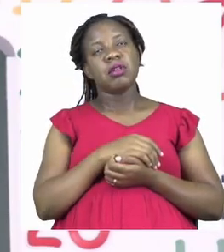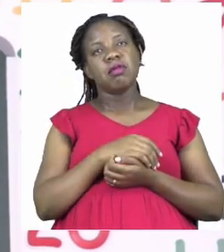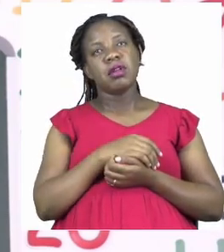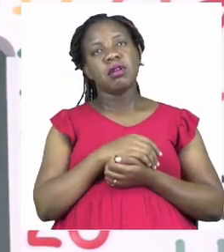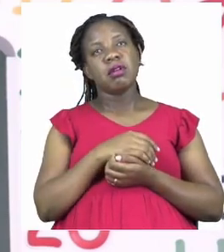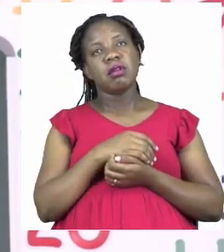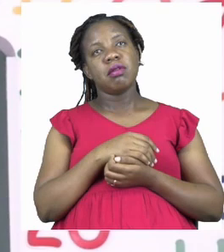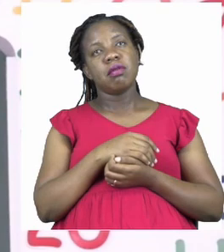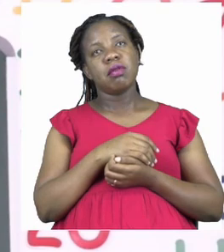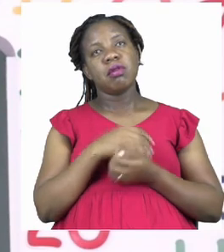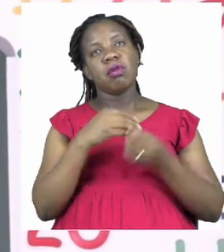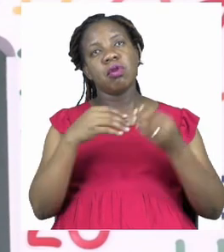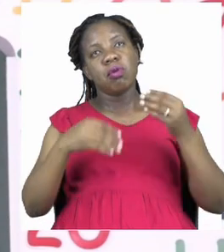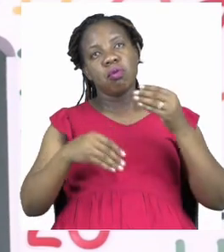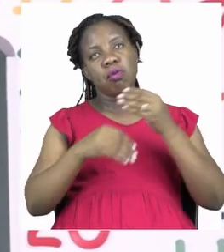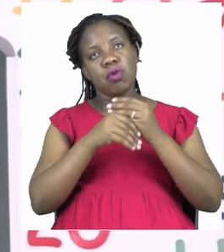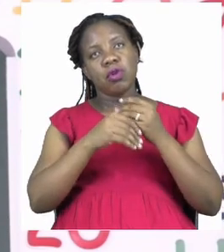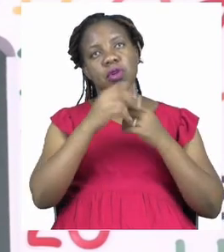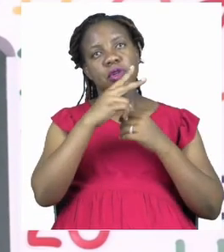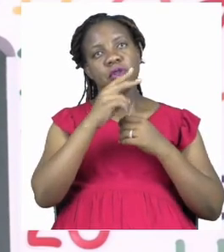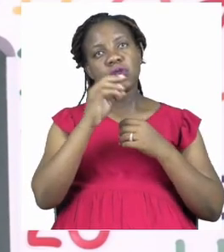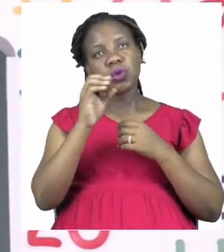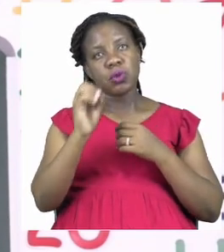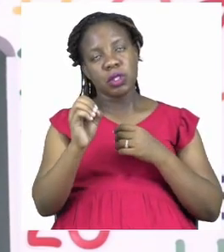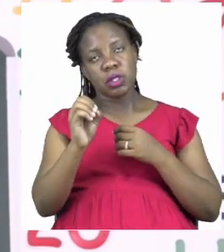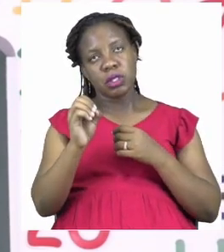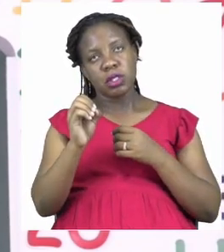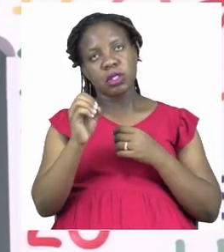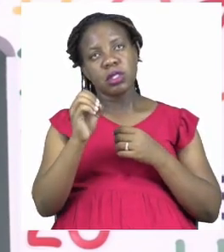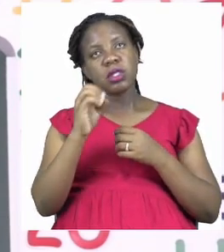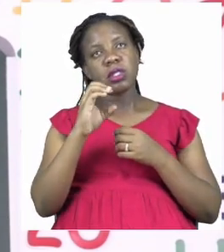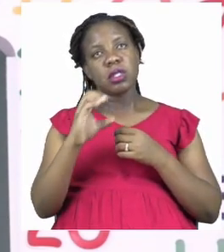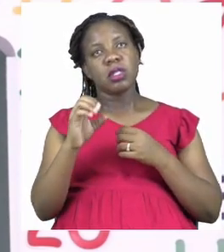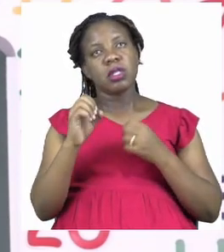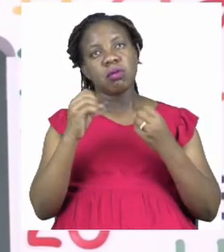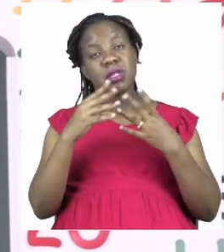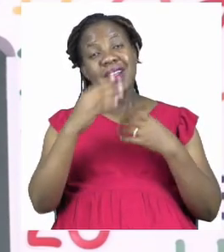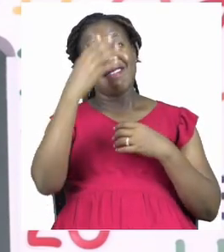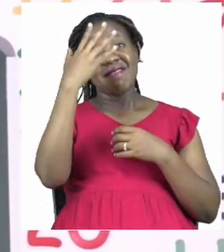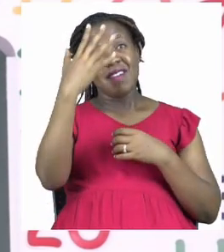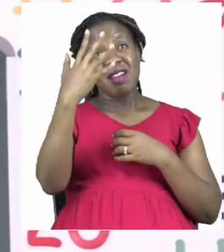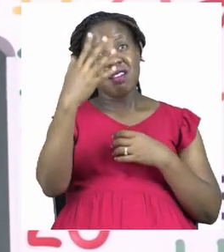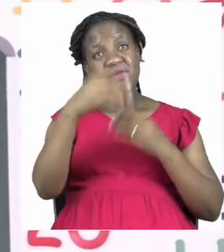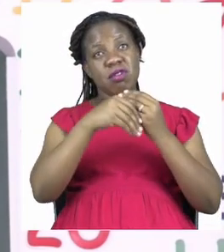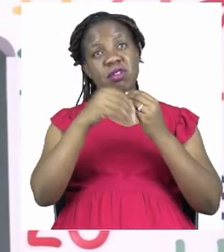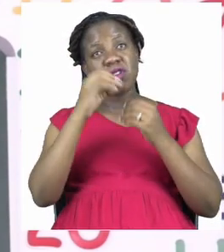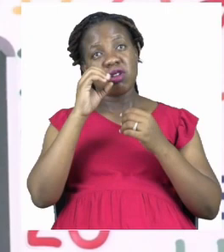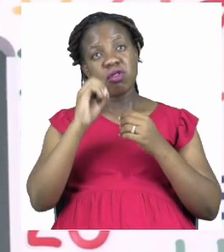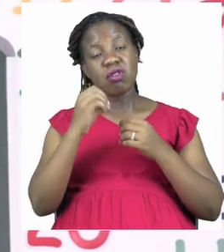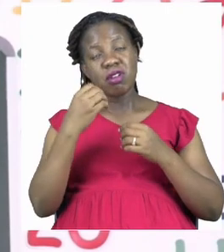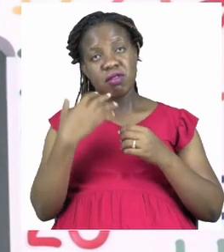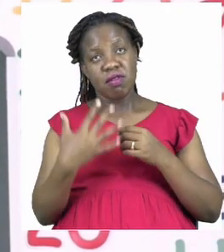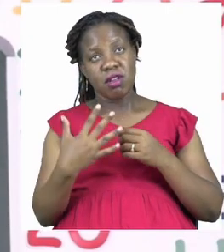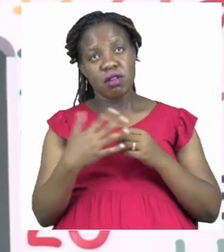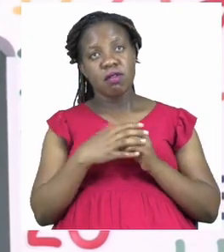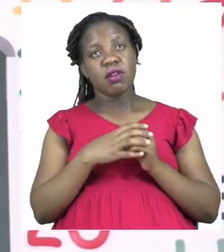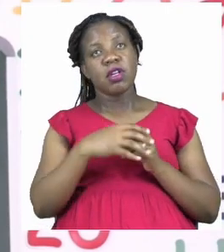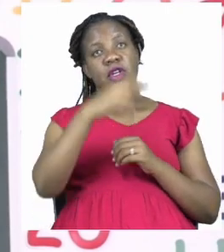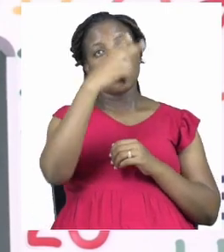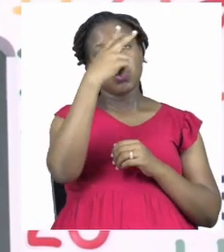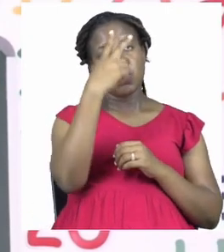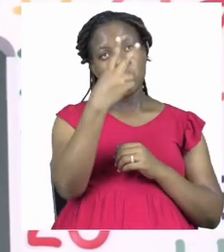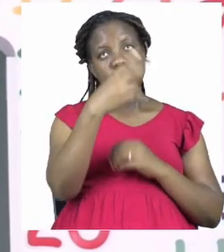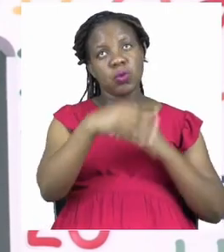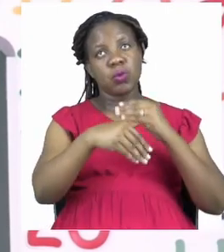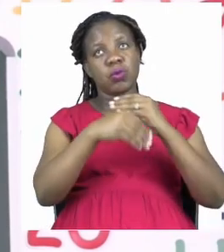5. Don't forget your cent sign. 2 plus 2. Boys and girls, is